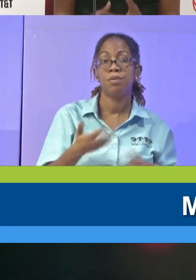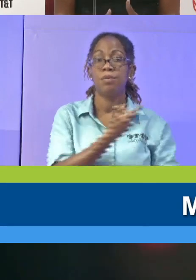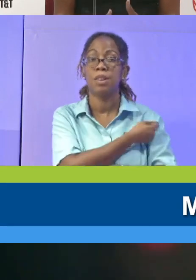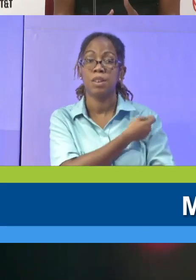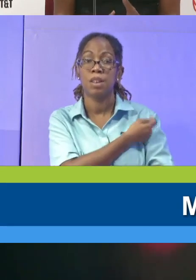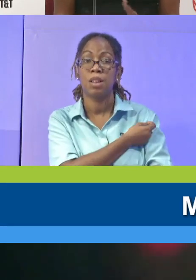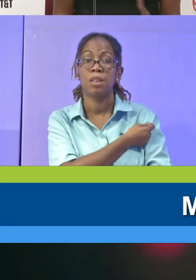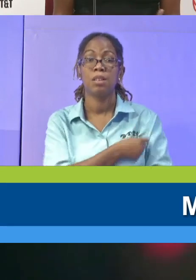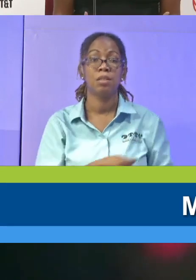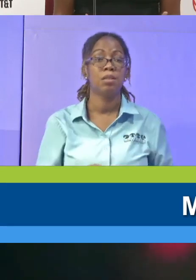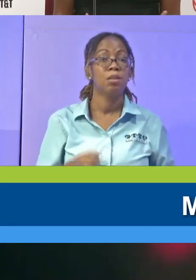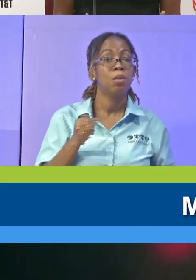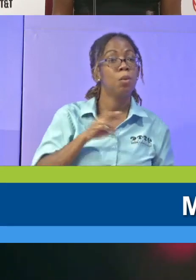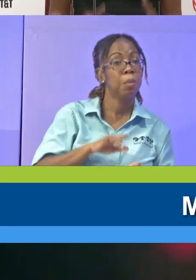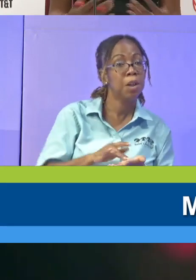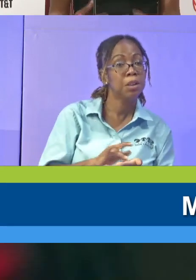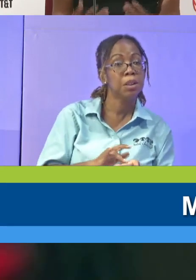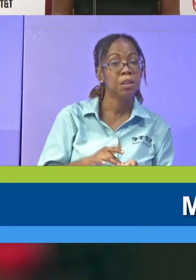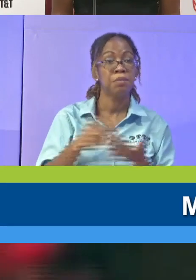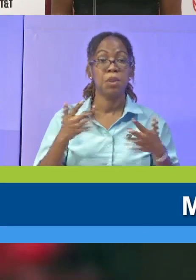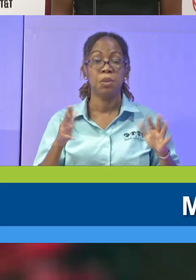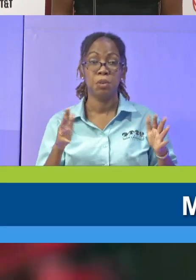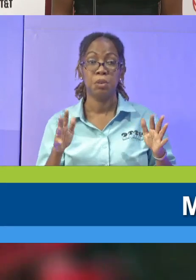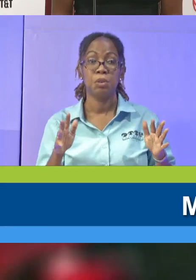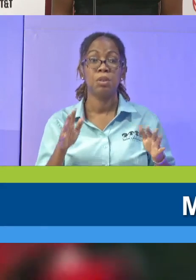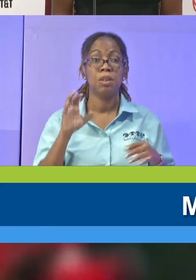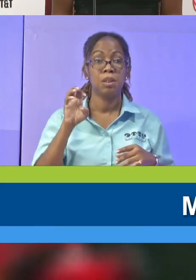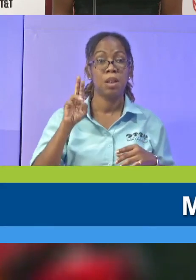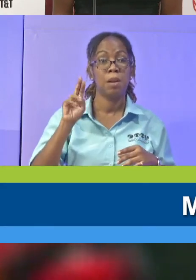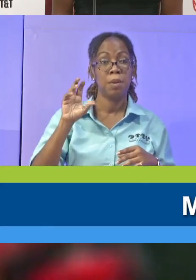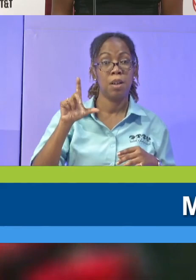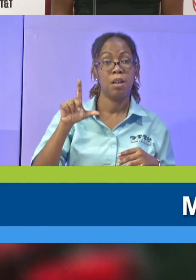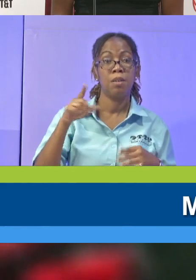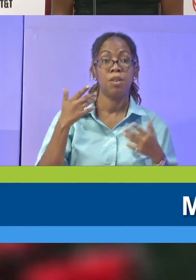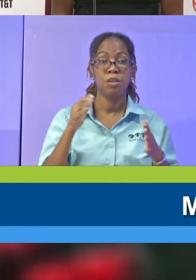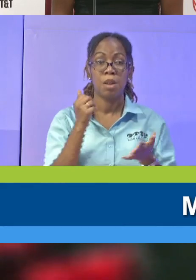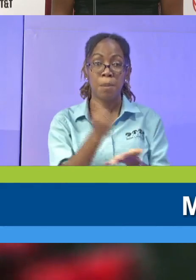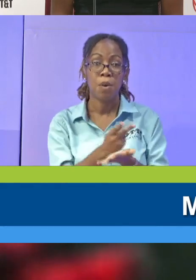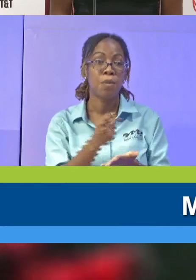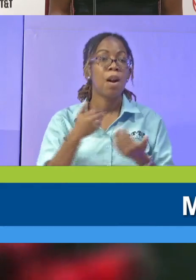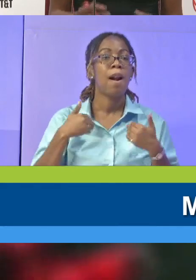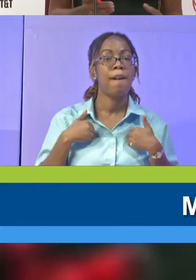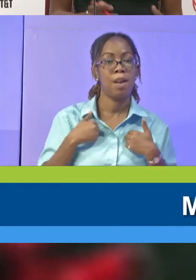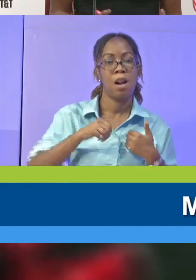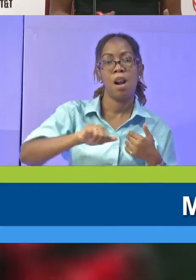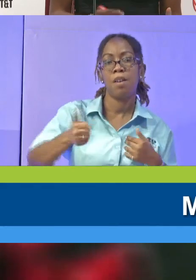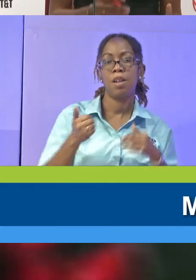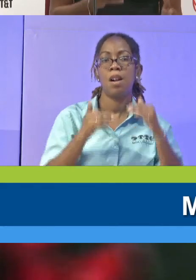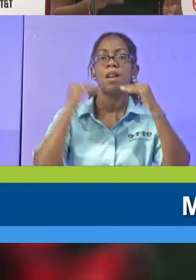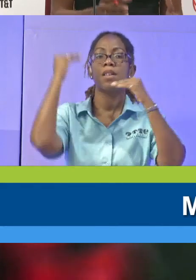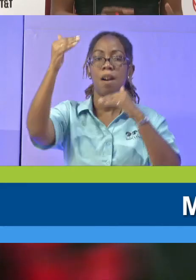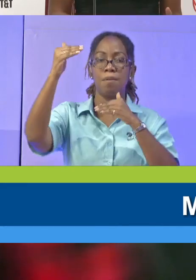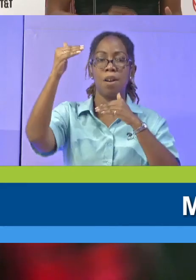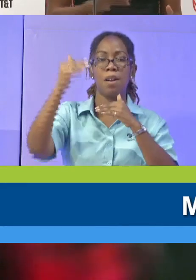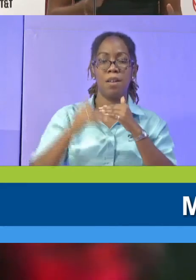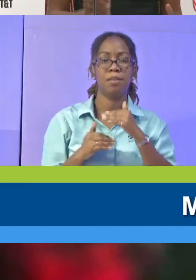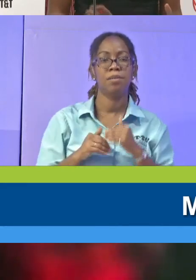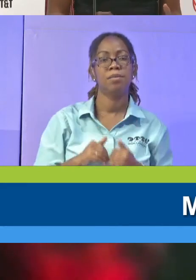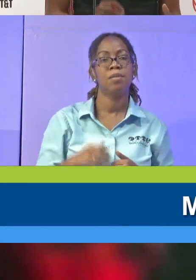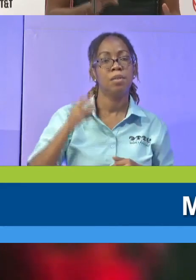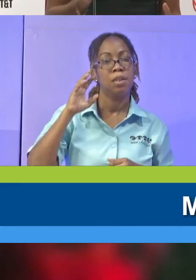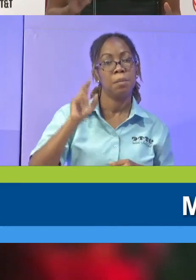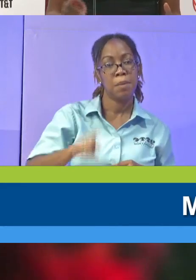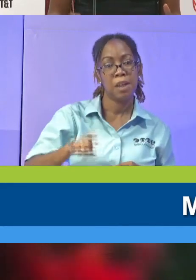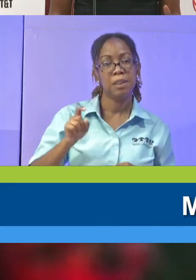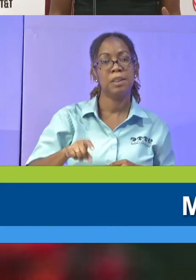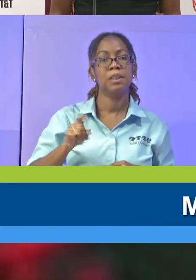or listed under EUL, that's not the end of the pre-qualification team's work. They also would be